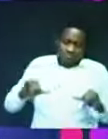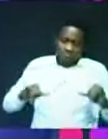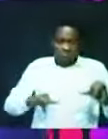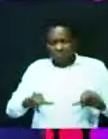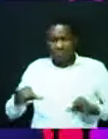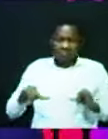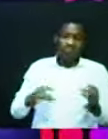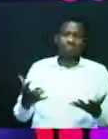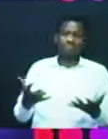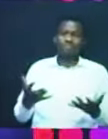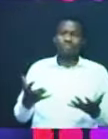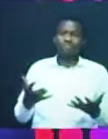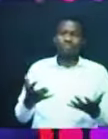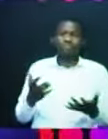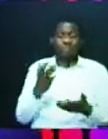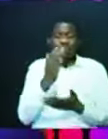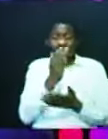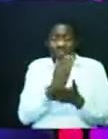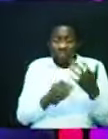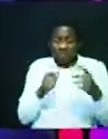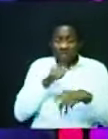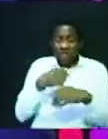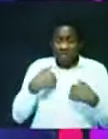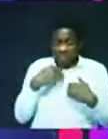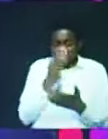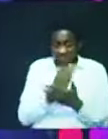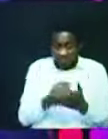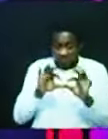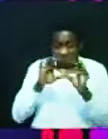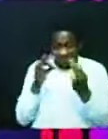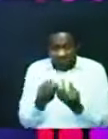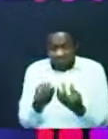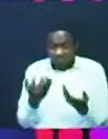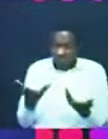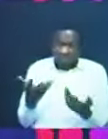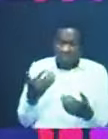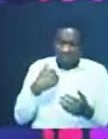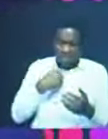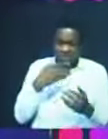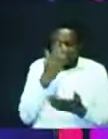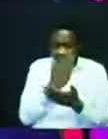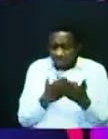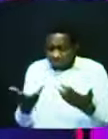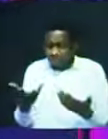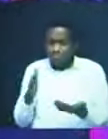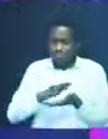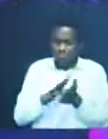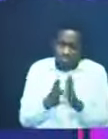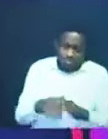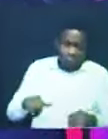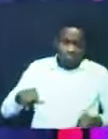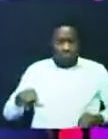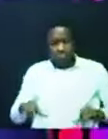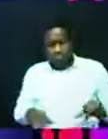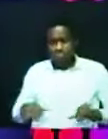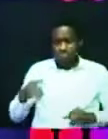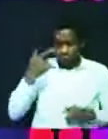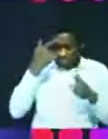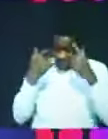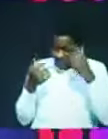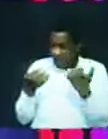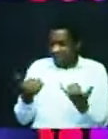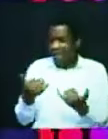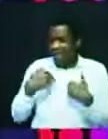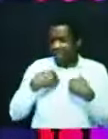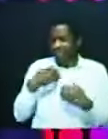When you see them, they pride themselves in that, you see, this is a family pride. They know, they go by certain traits. And all of